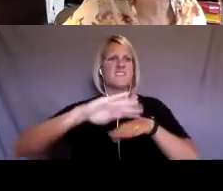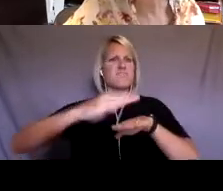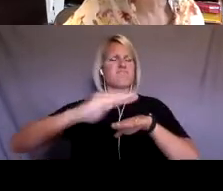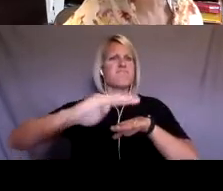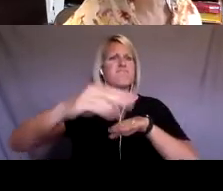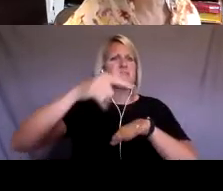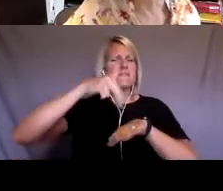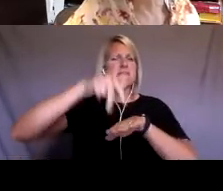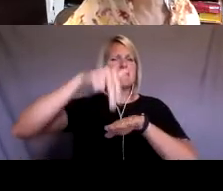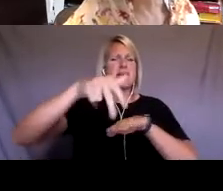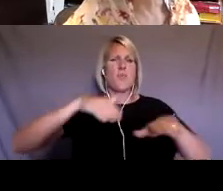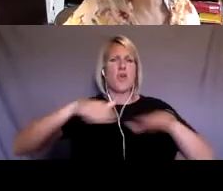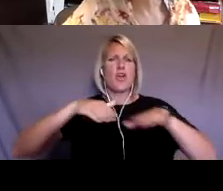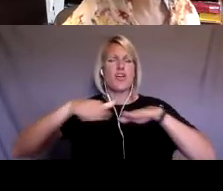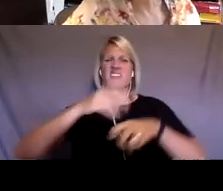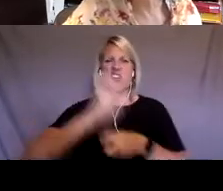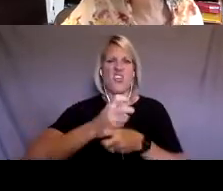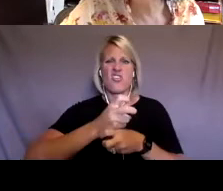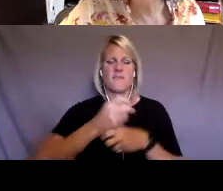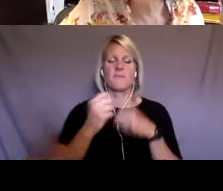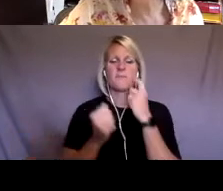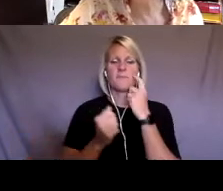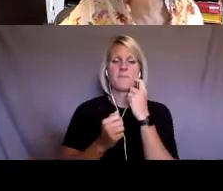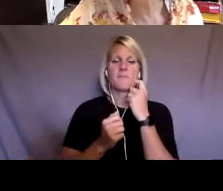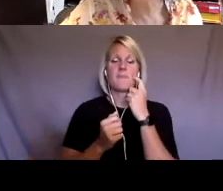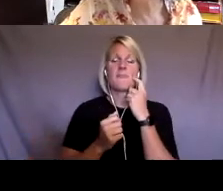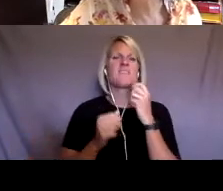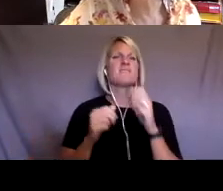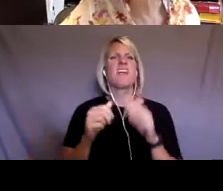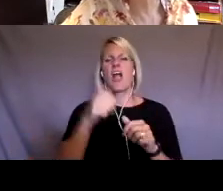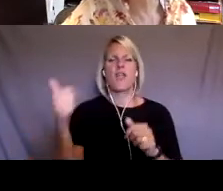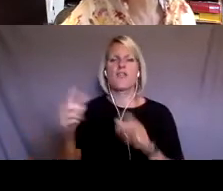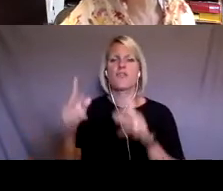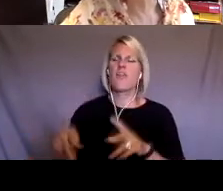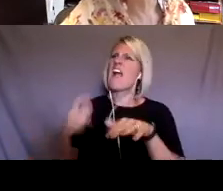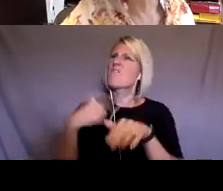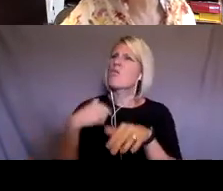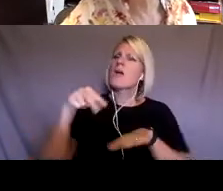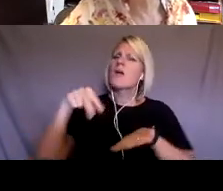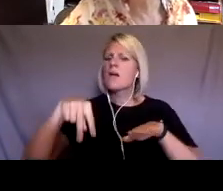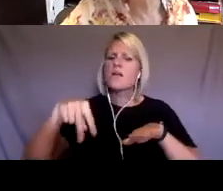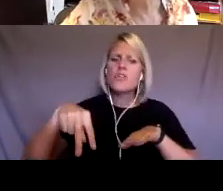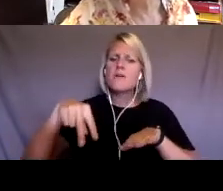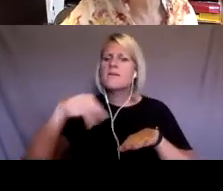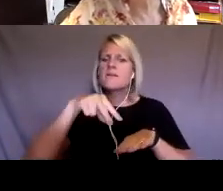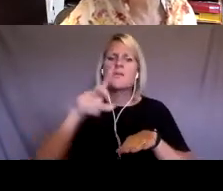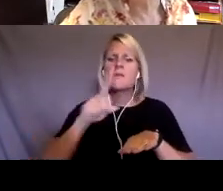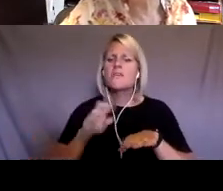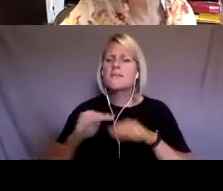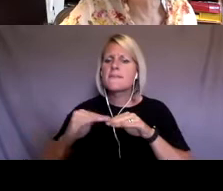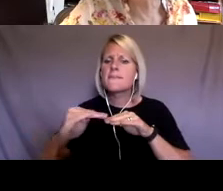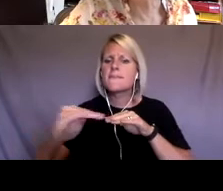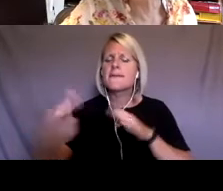difficult for me to walk. I have to be always looking down and find a path that is even, so my